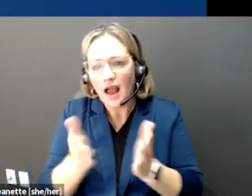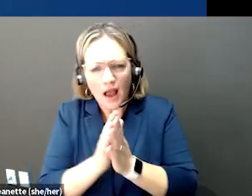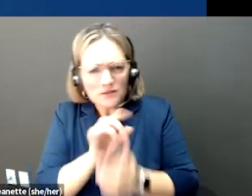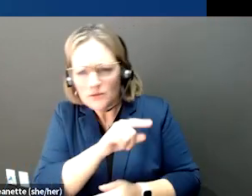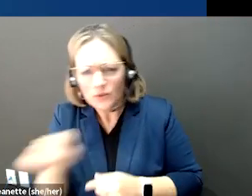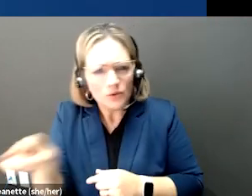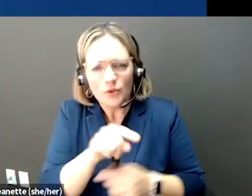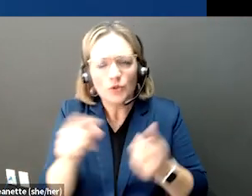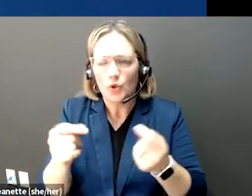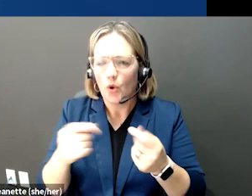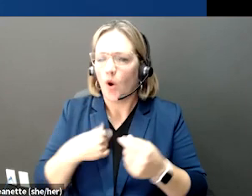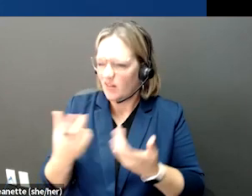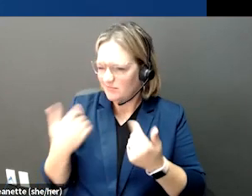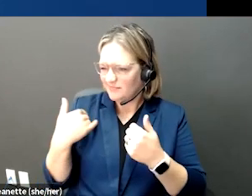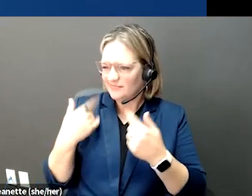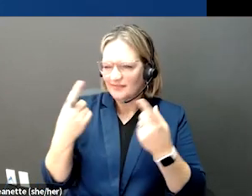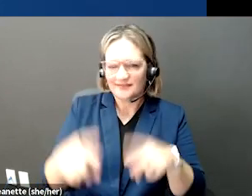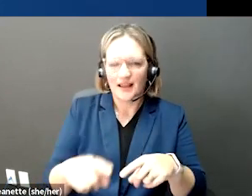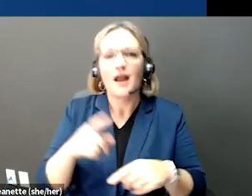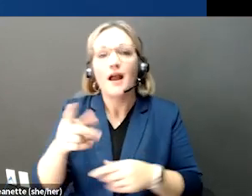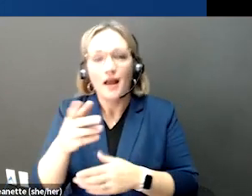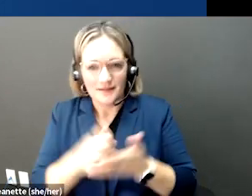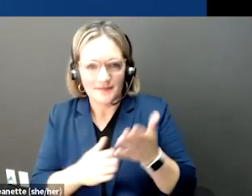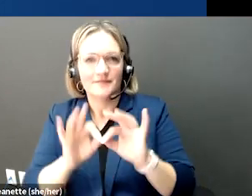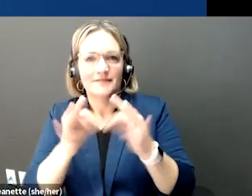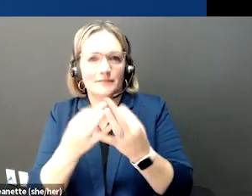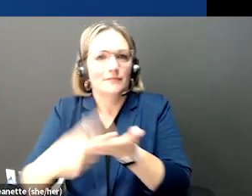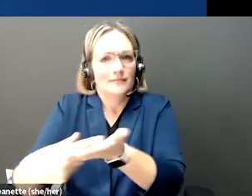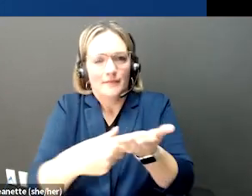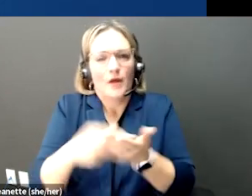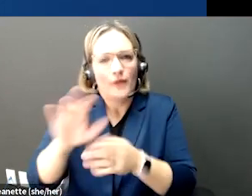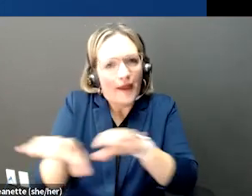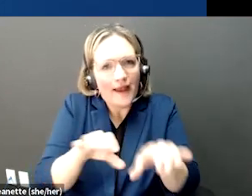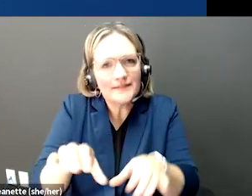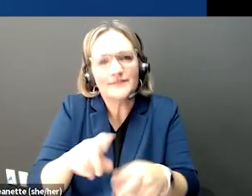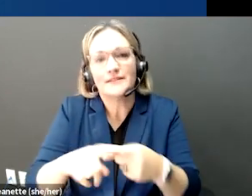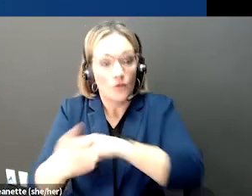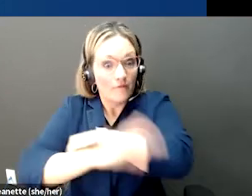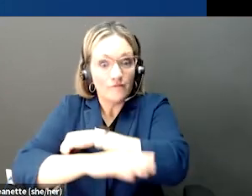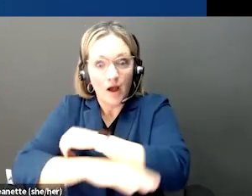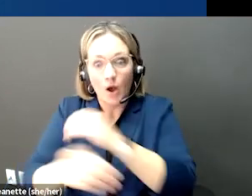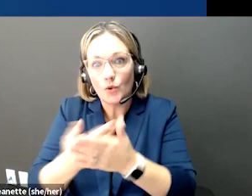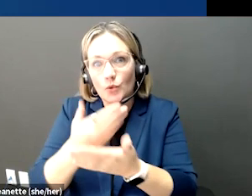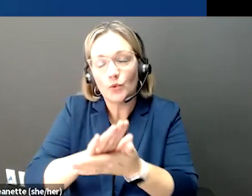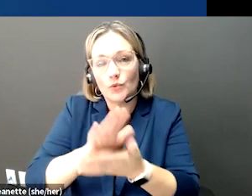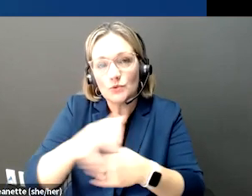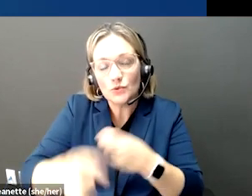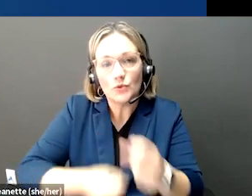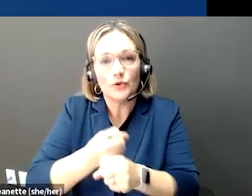families and their children, the startup of the school year, new and ongoing therapies and recreation,